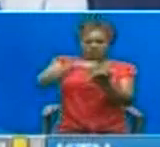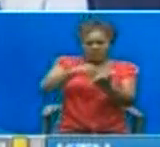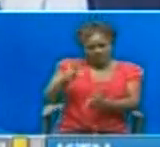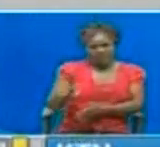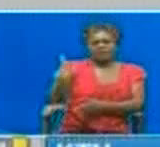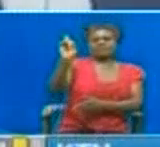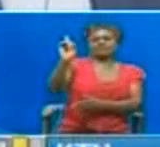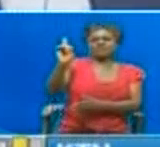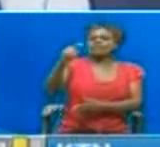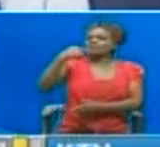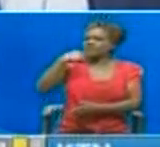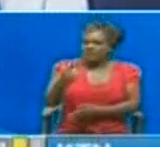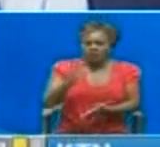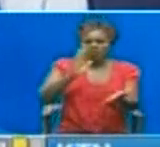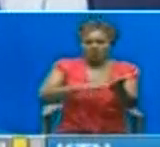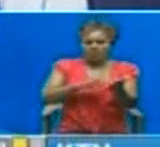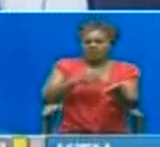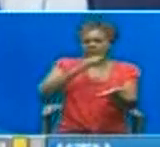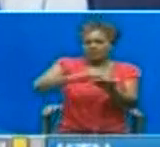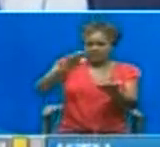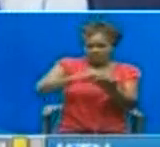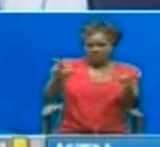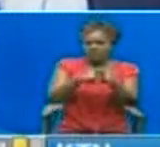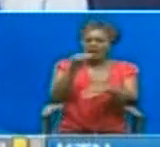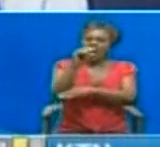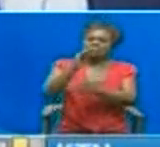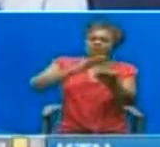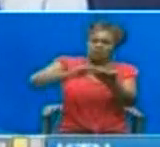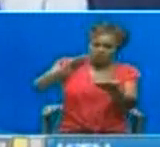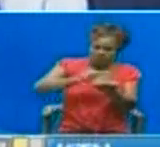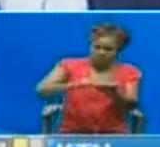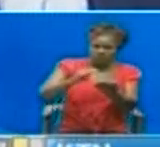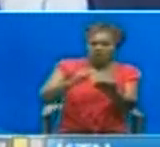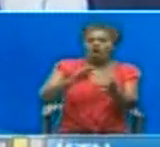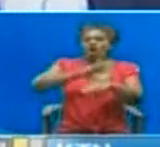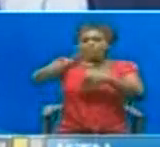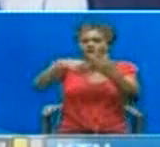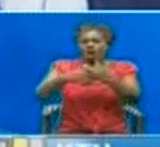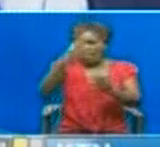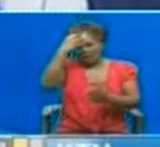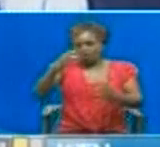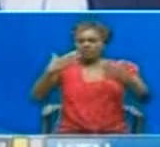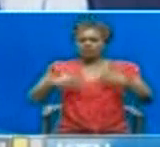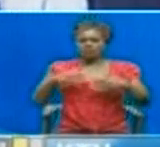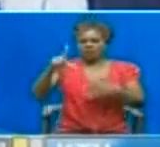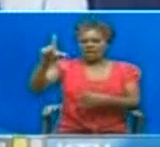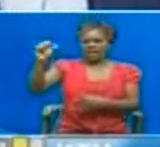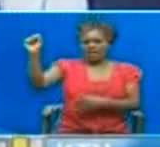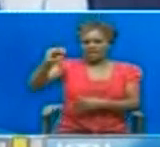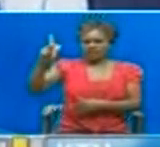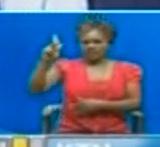himself. Kuria notes the comments were inexcusable and asked for forgiveness from those he offended. LSK and